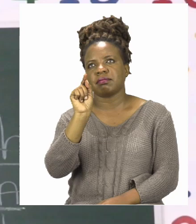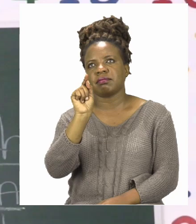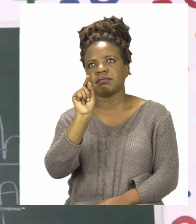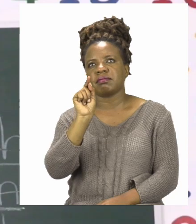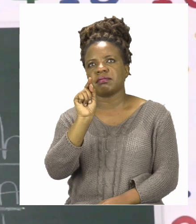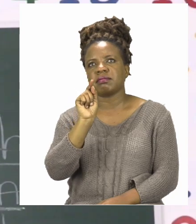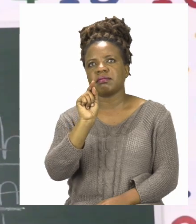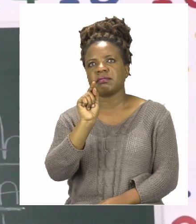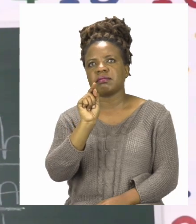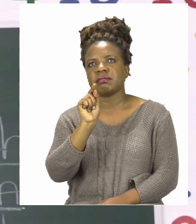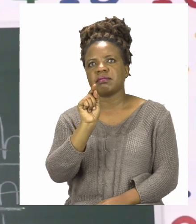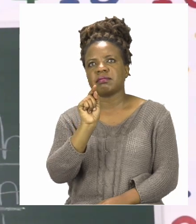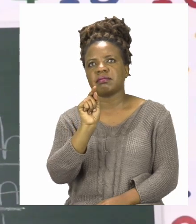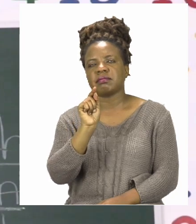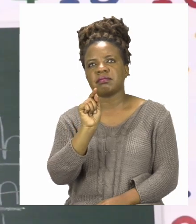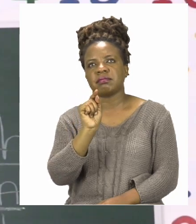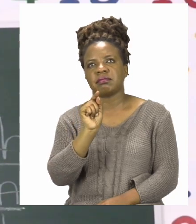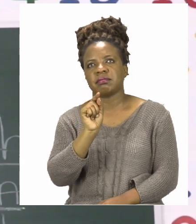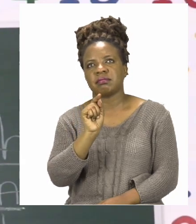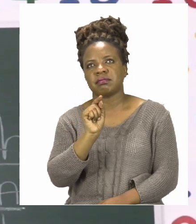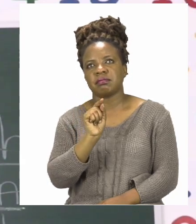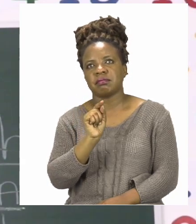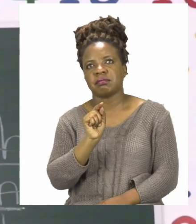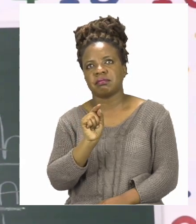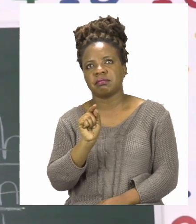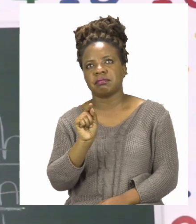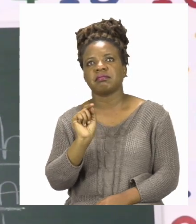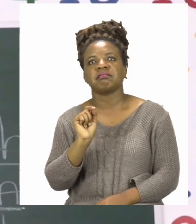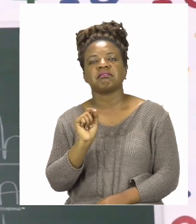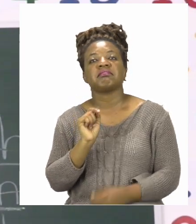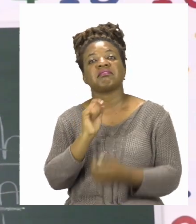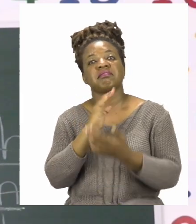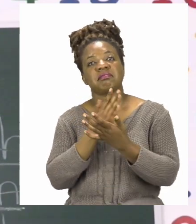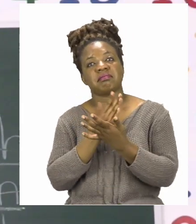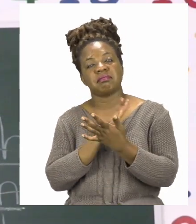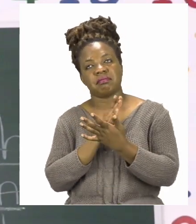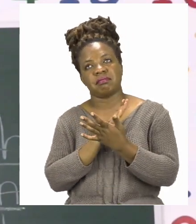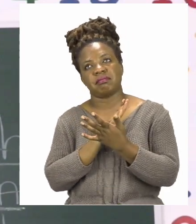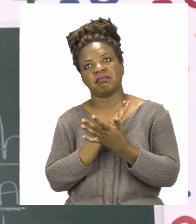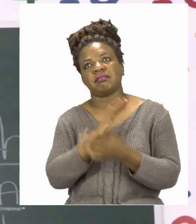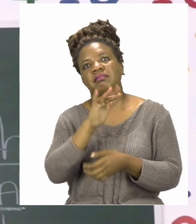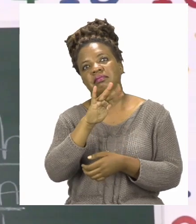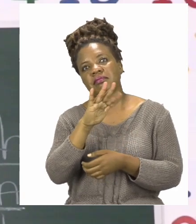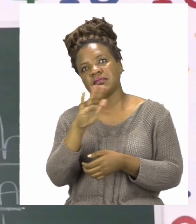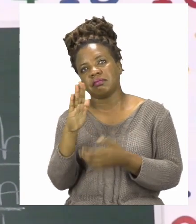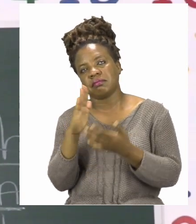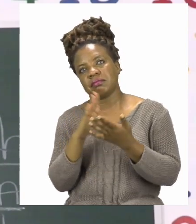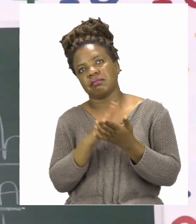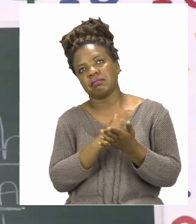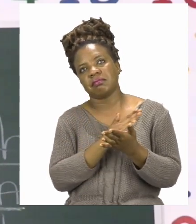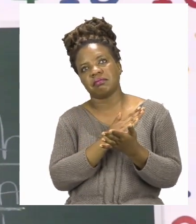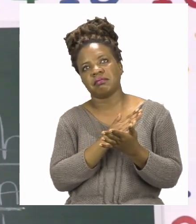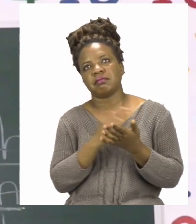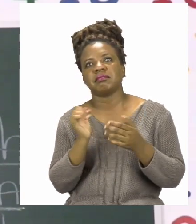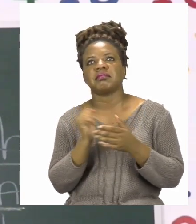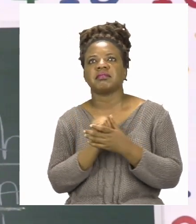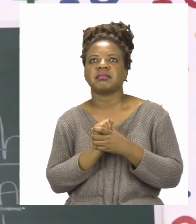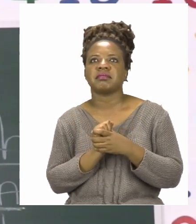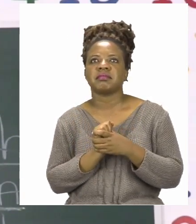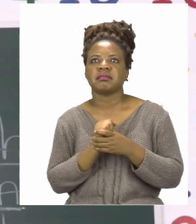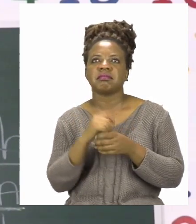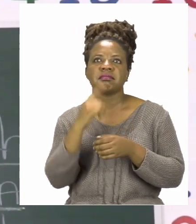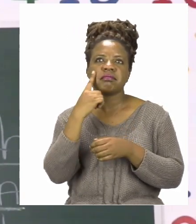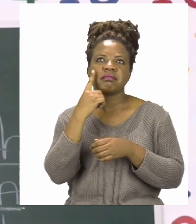Remember, we said some letters will be sharing. And so this is what has happened. If you